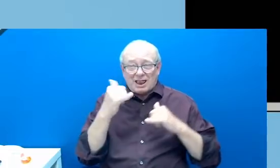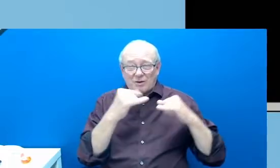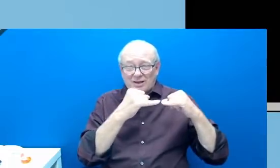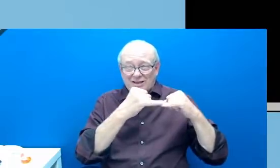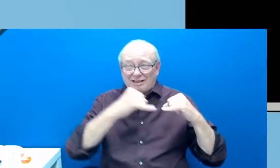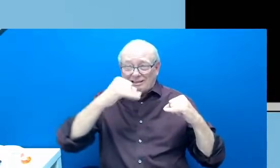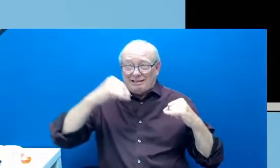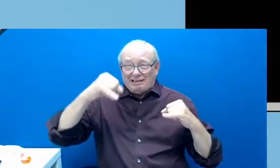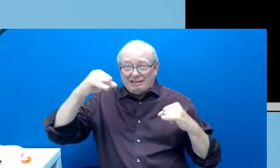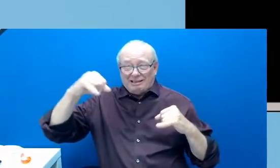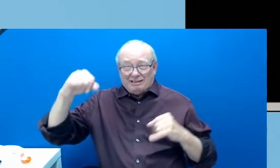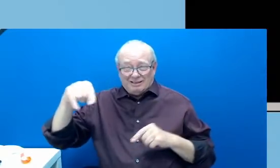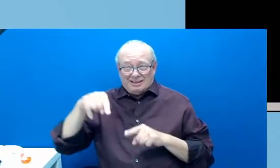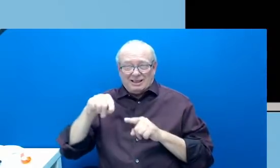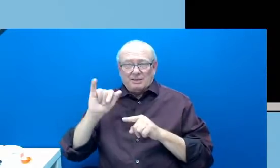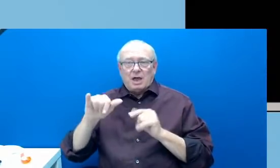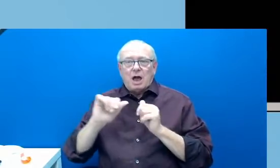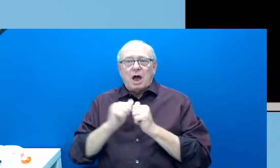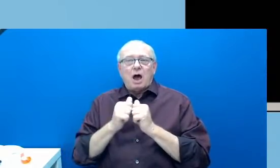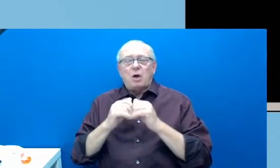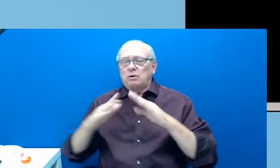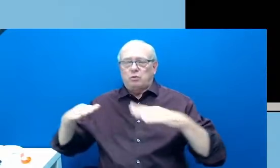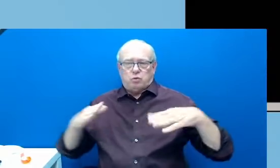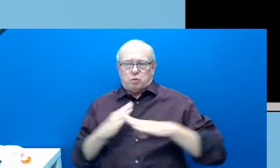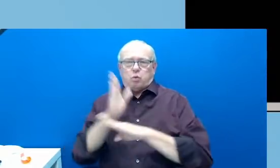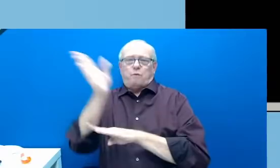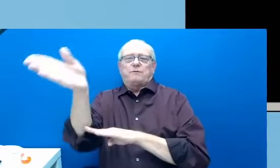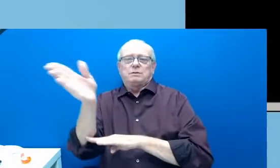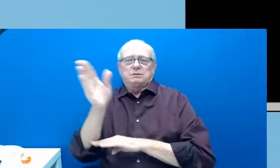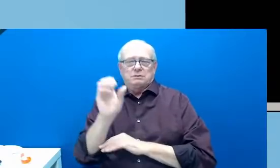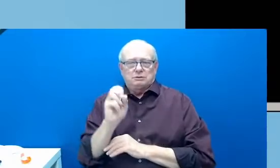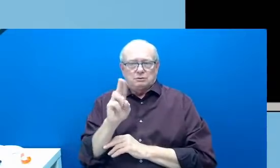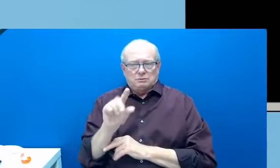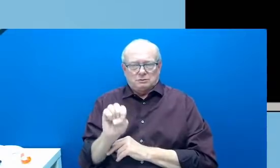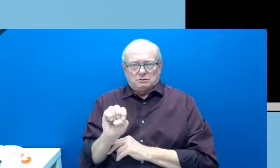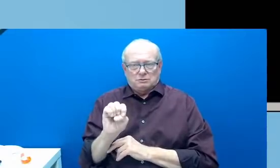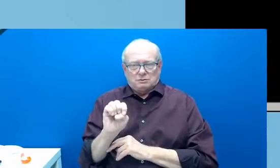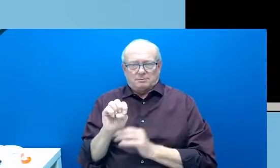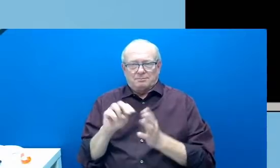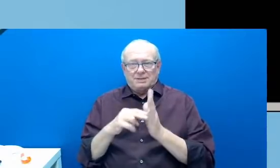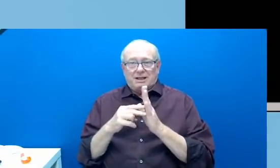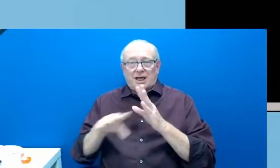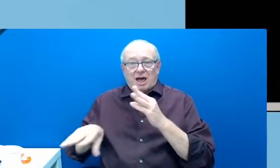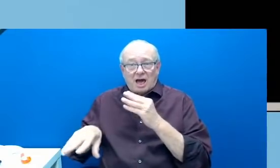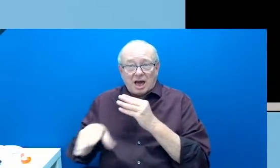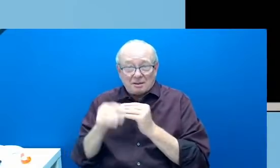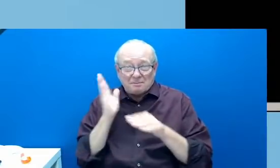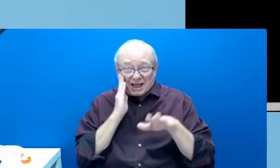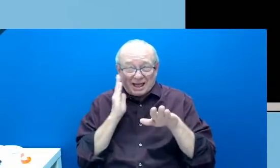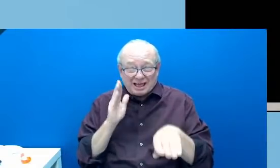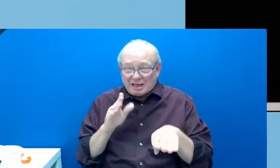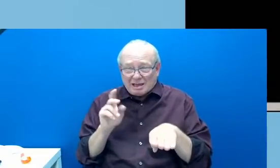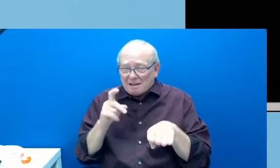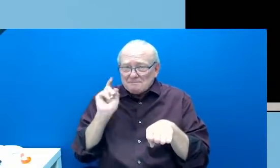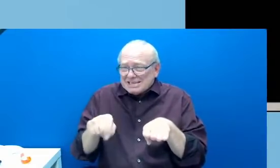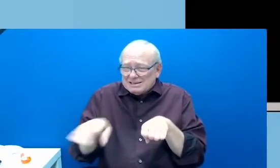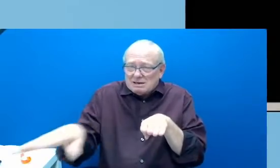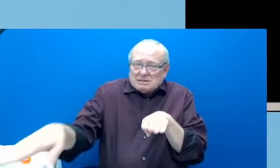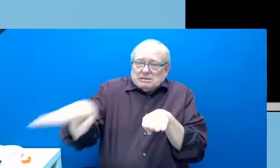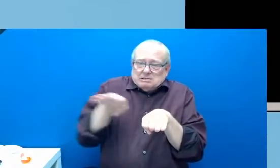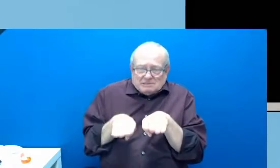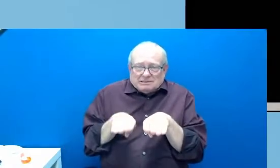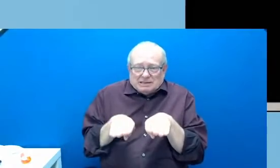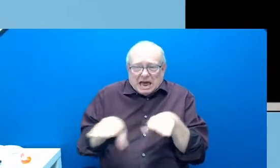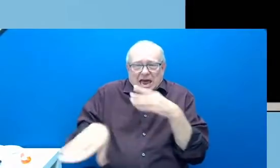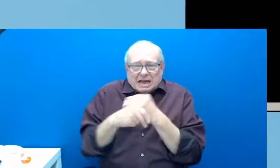beds are smushed in with the first, or sometimes the ICU spills over onto